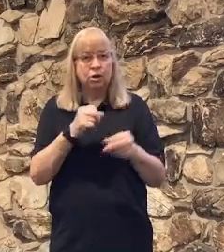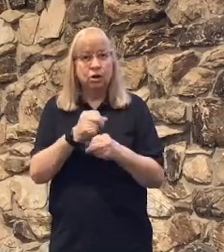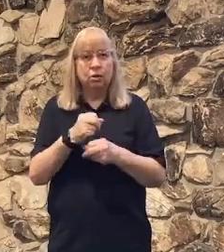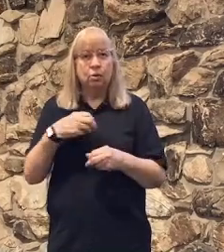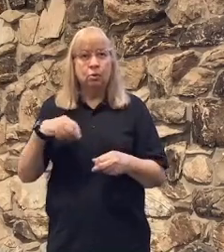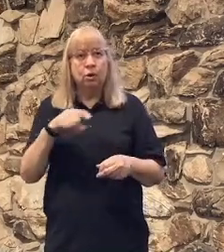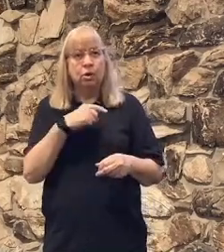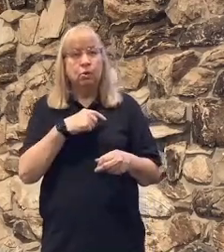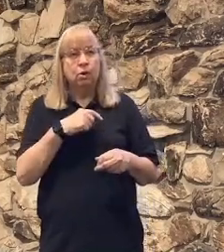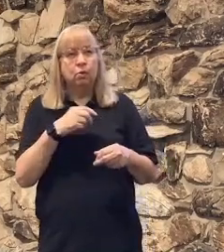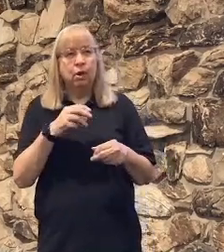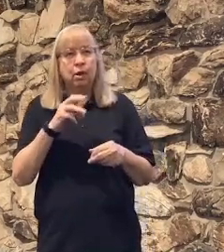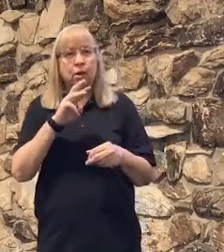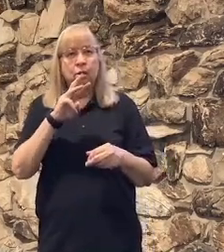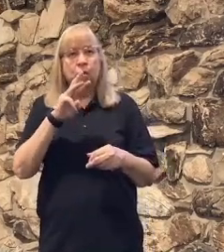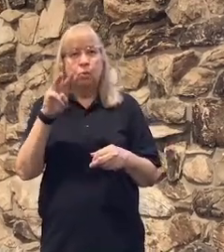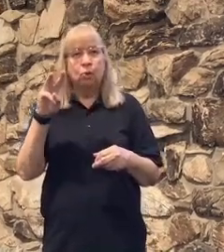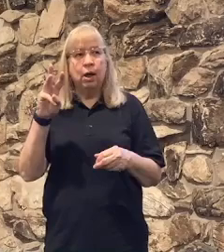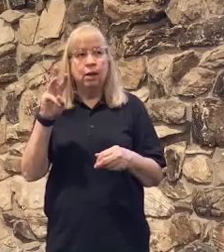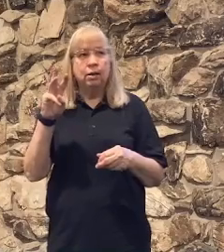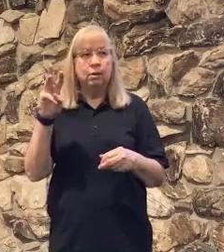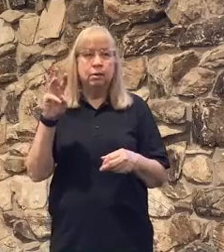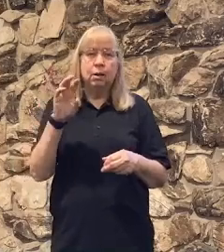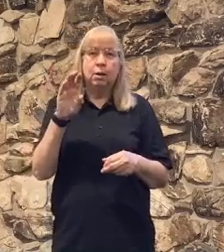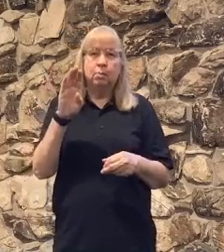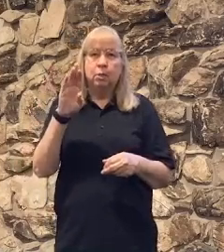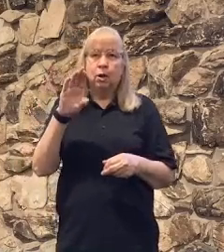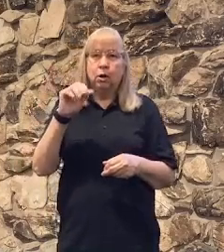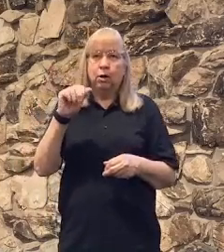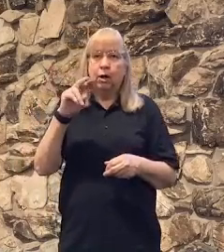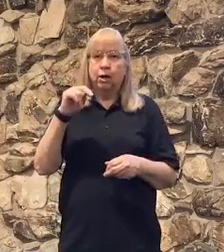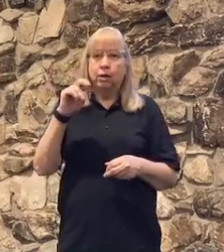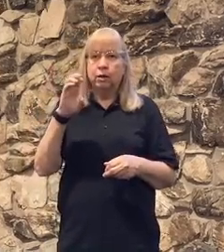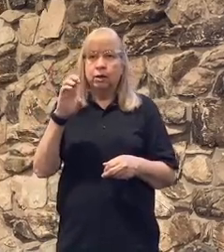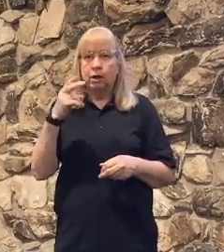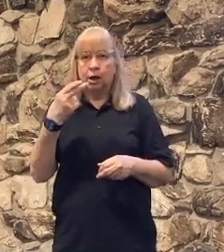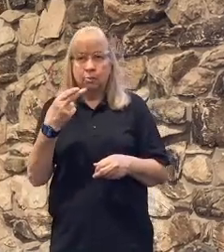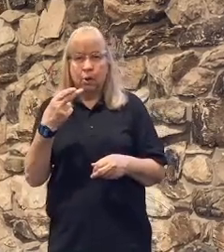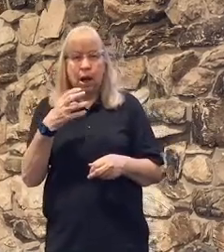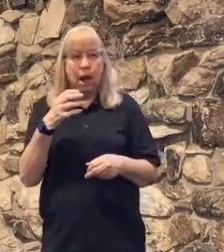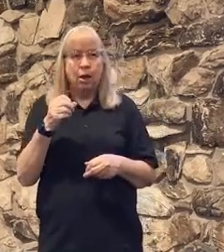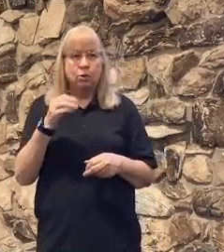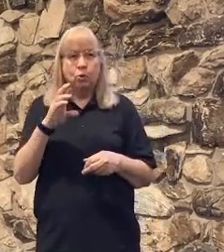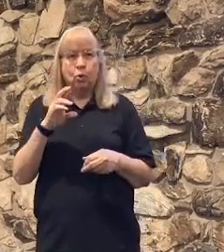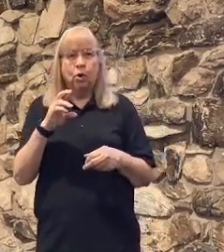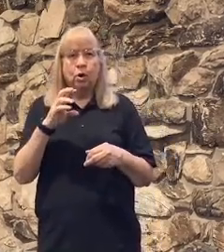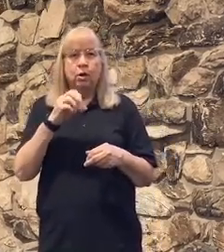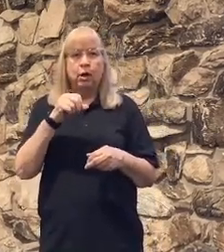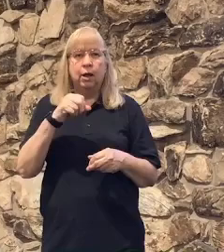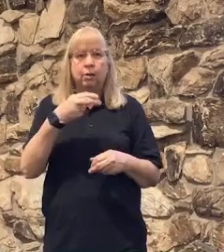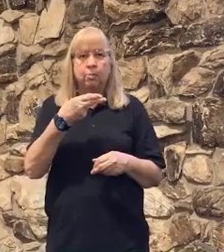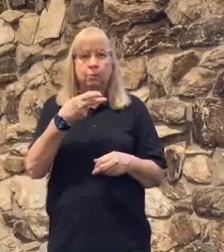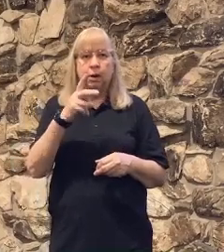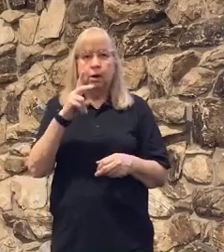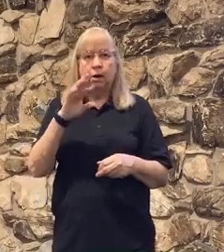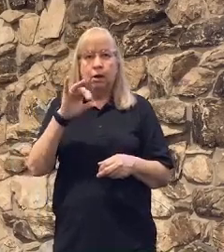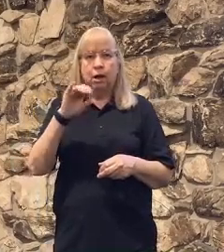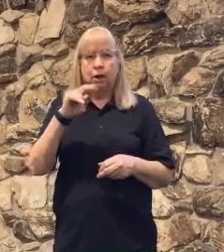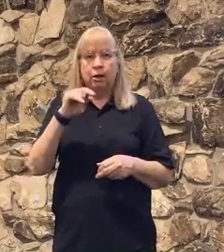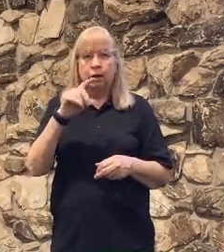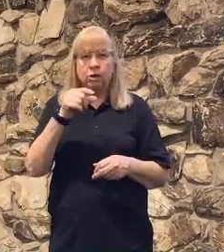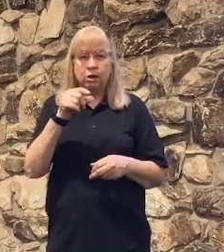and Springdale. So, if you are middle school age or you know of somebody who is middle school